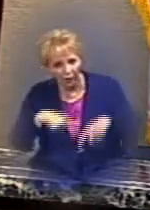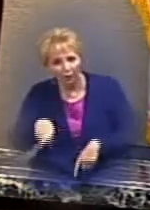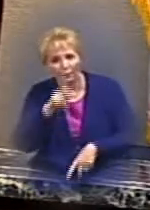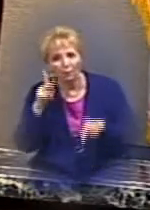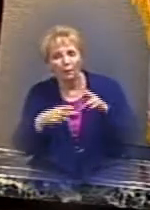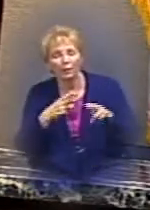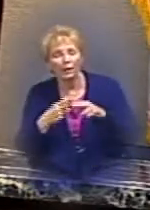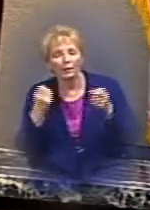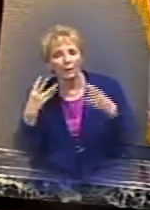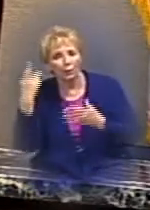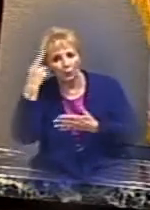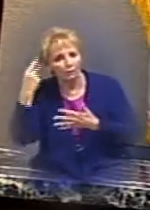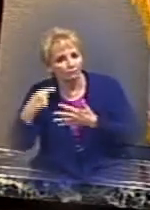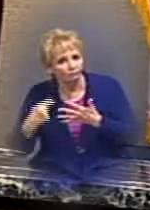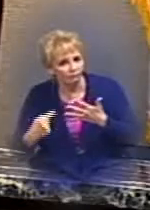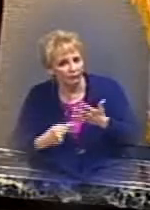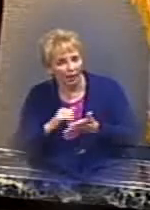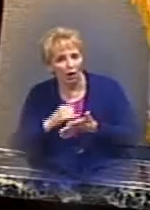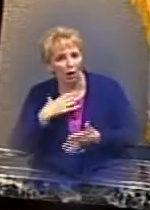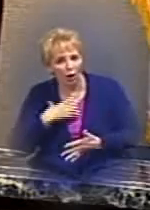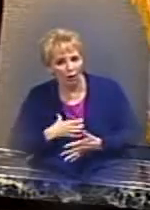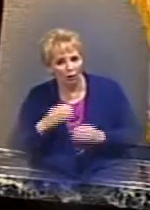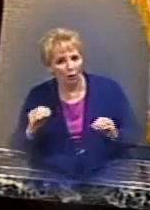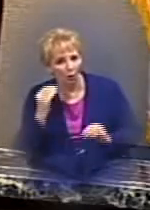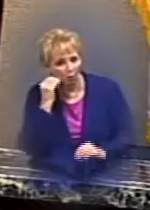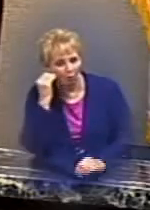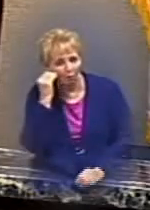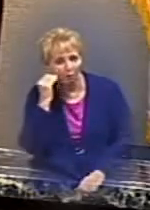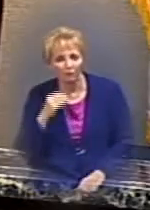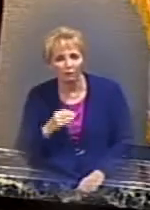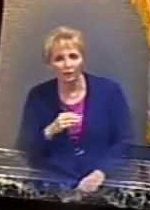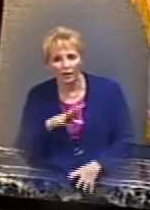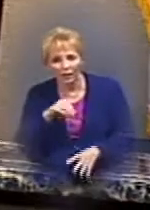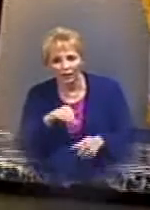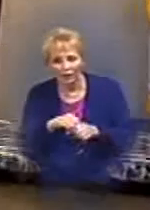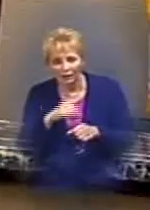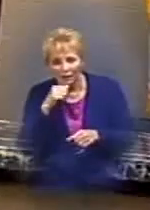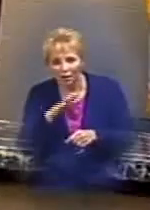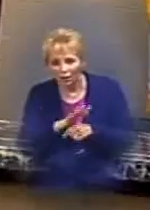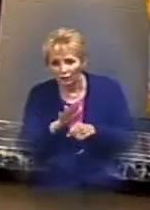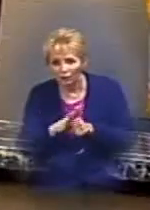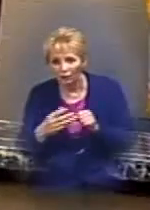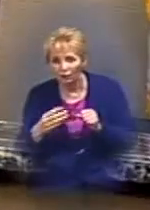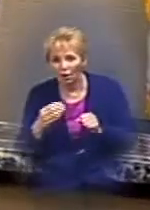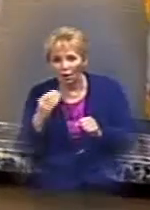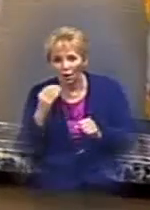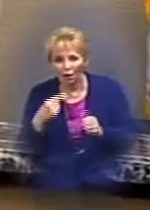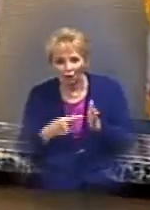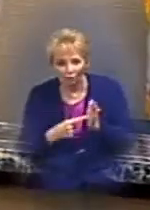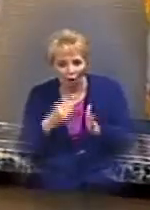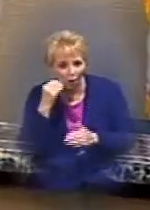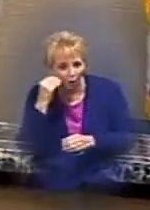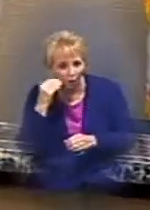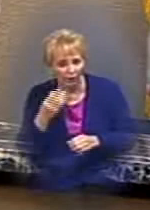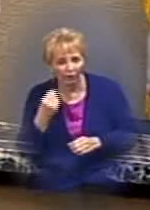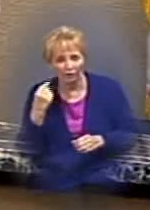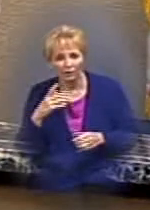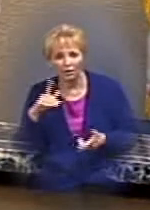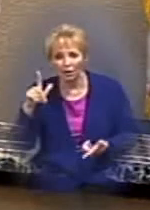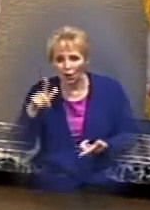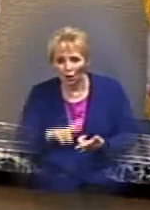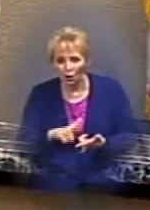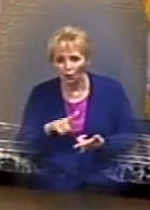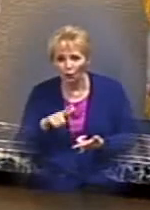about the many reasons people are hungry and homeless, including the shortage of affordable housing in Burke County for very